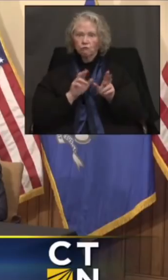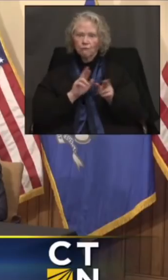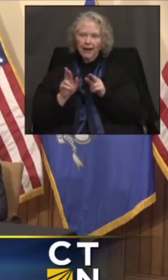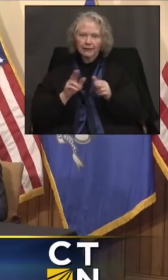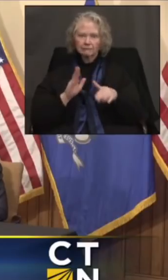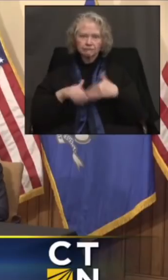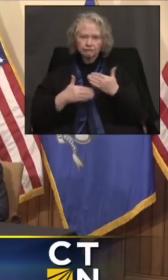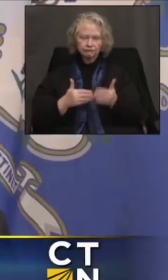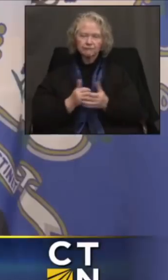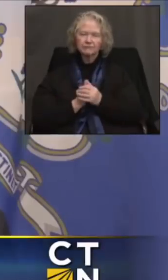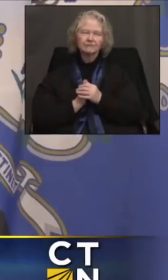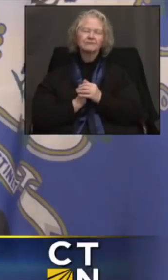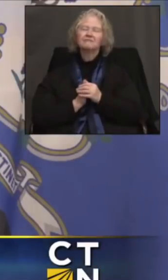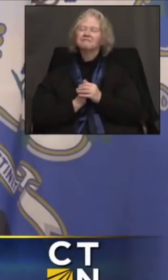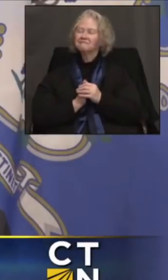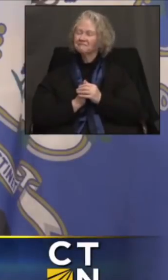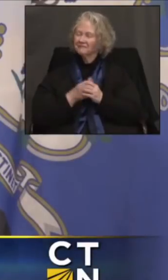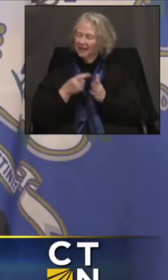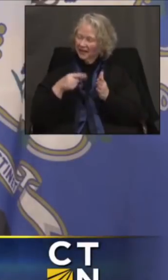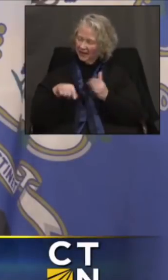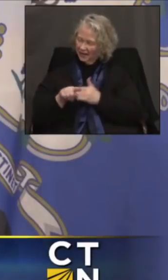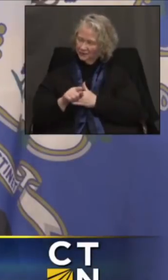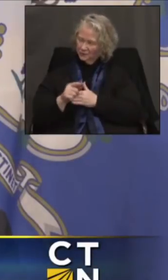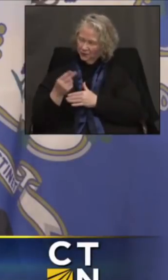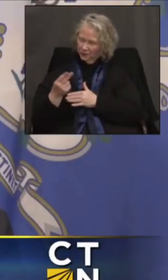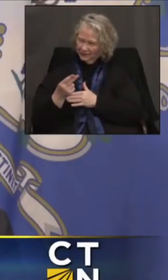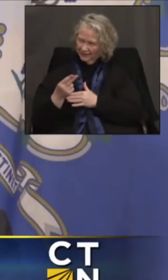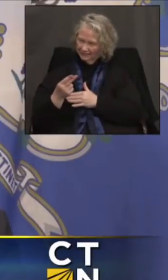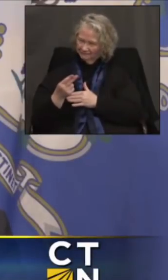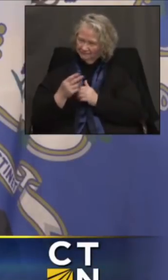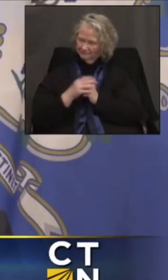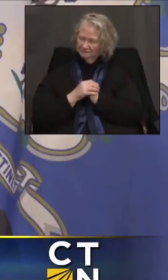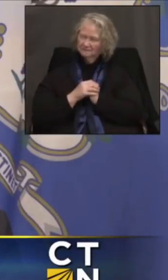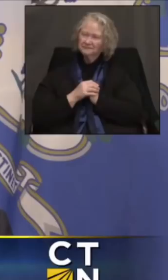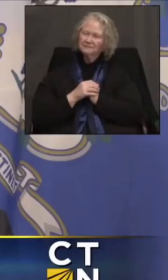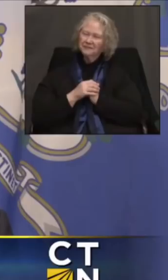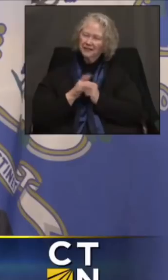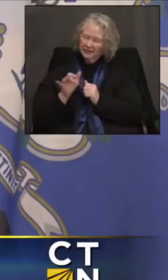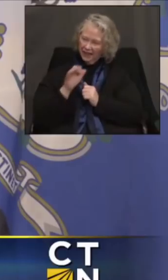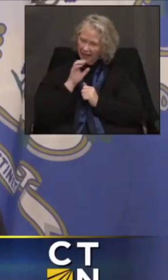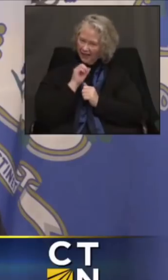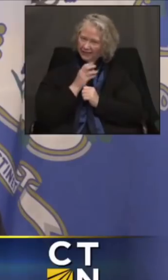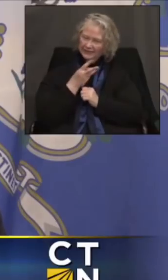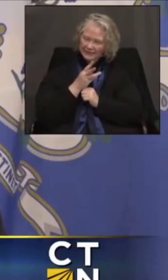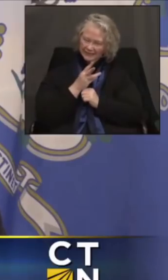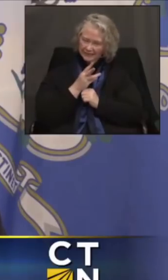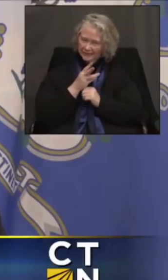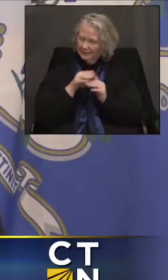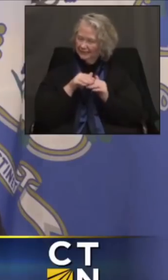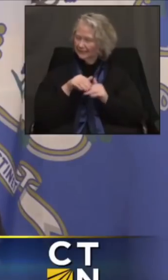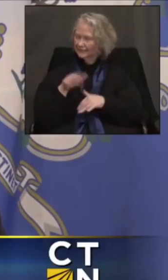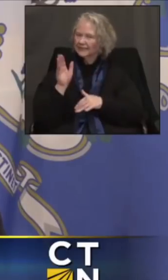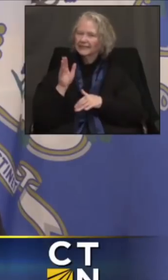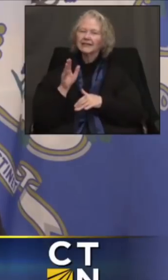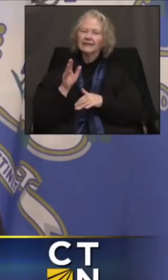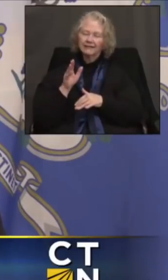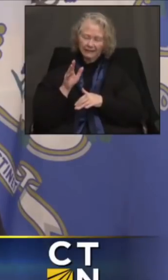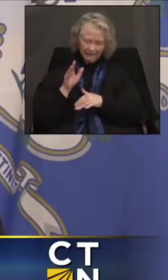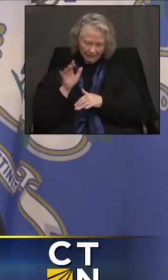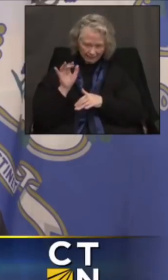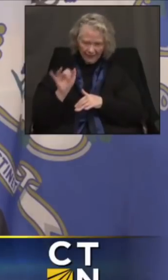things? Next Thursday, if you're in that age group, 16 to 45, as Josh said,